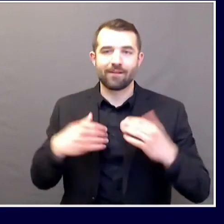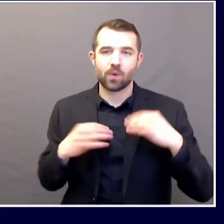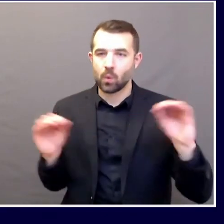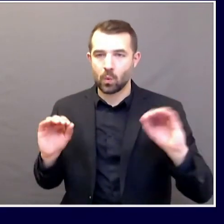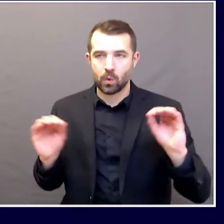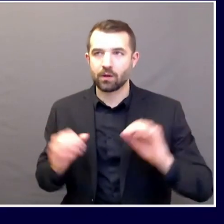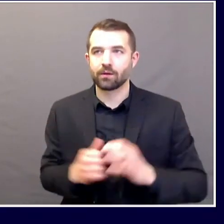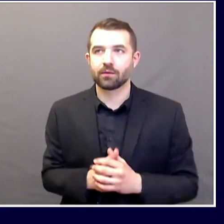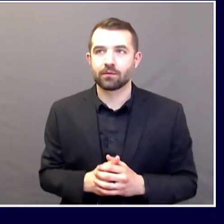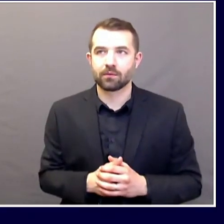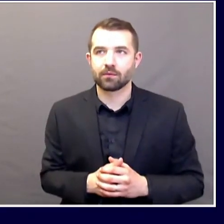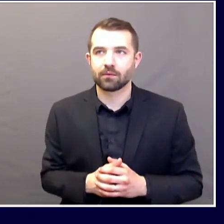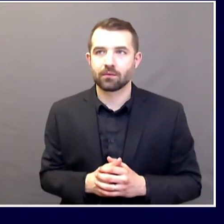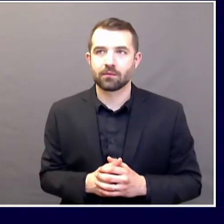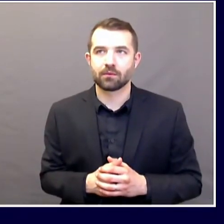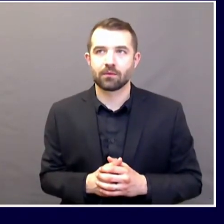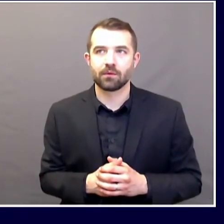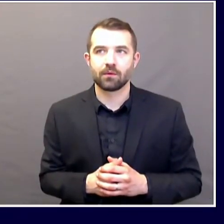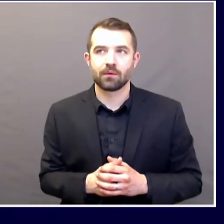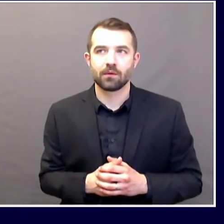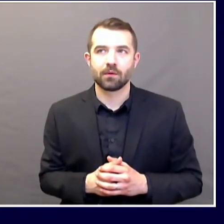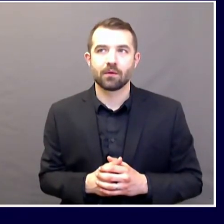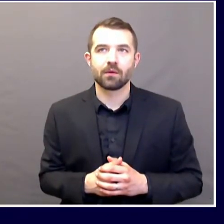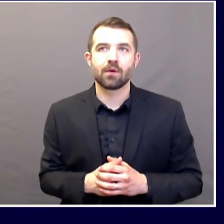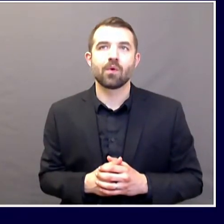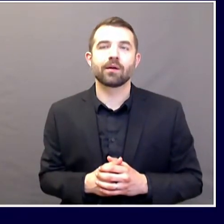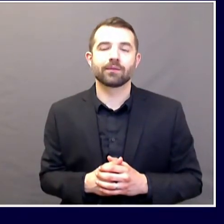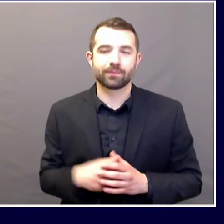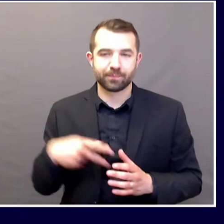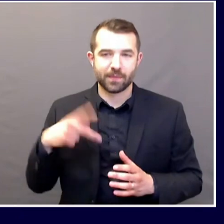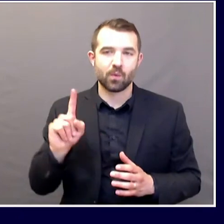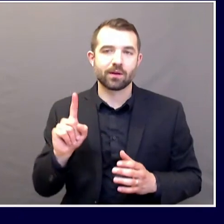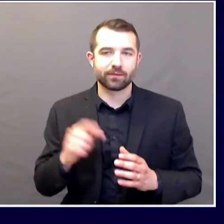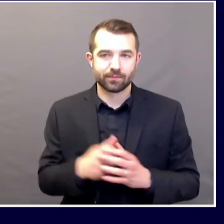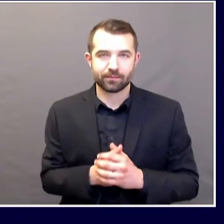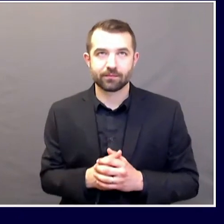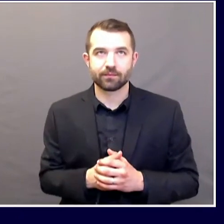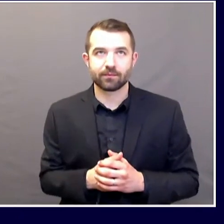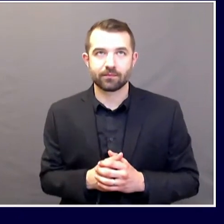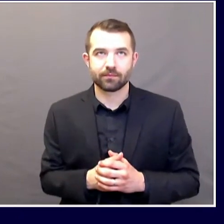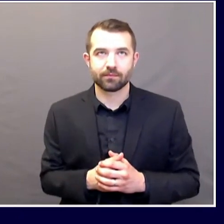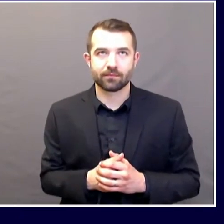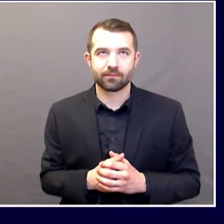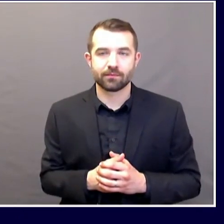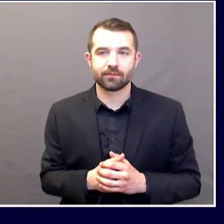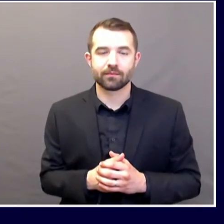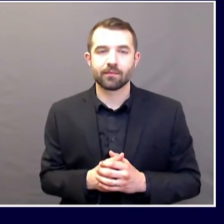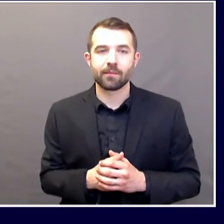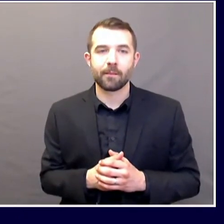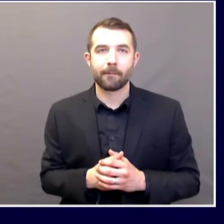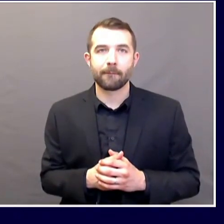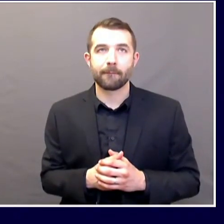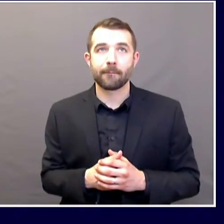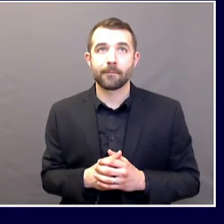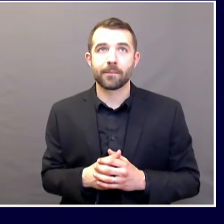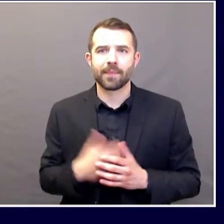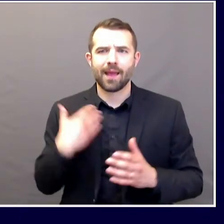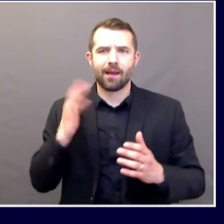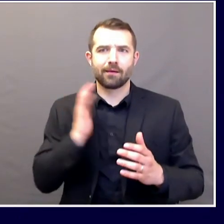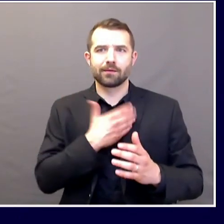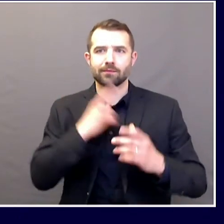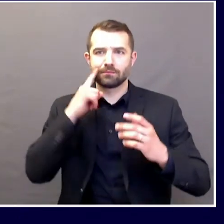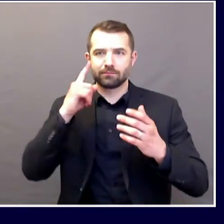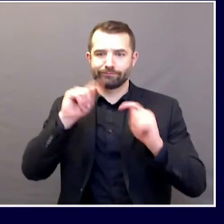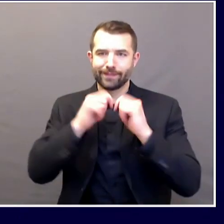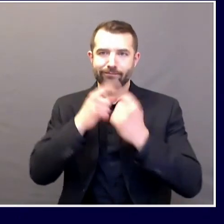But to the question you raise, Eric, as I referenced a moment ago, I was meeting with our epidemiology team to just break down the numbers. What are we